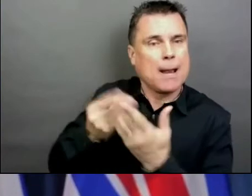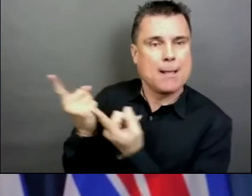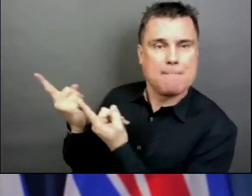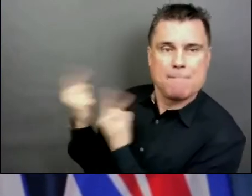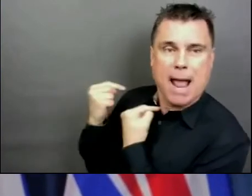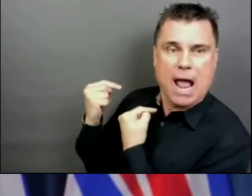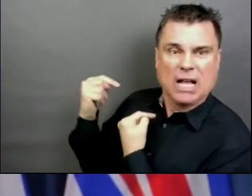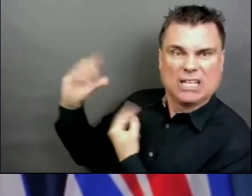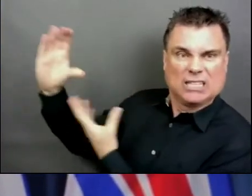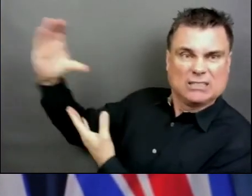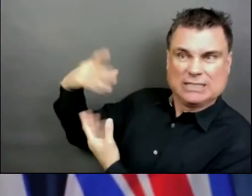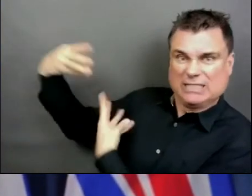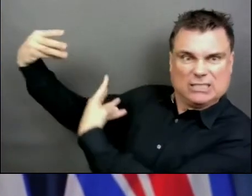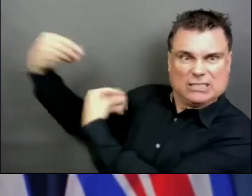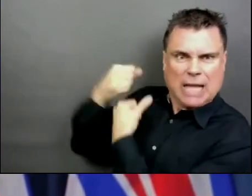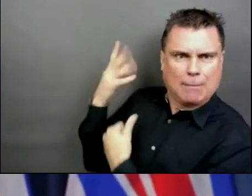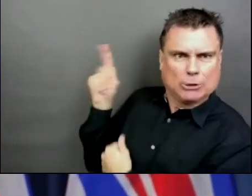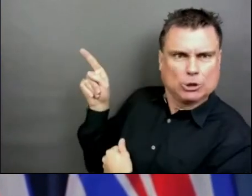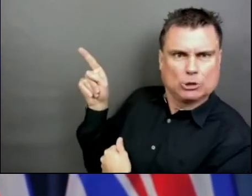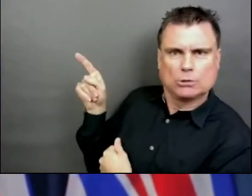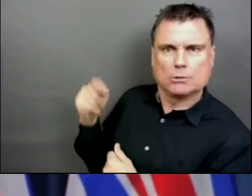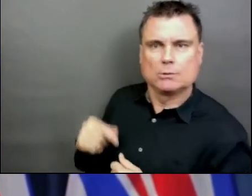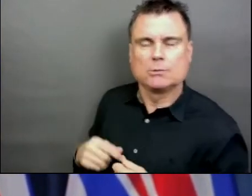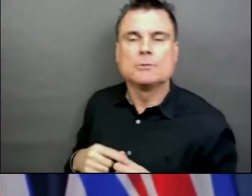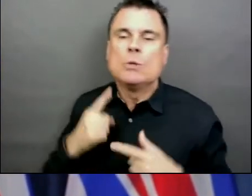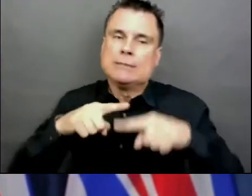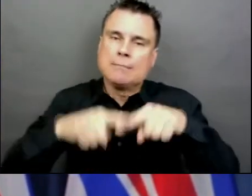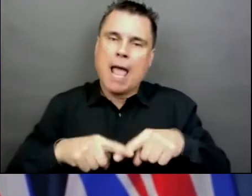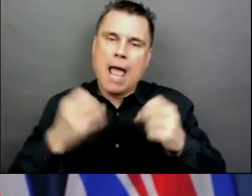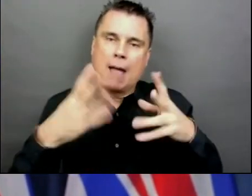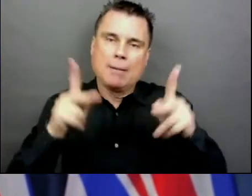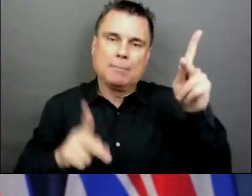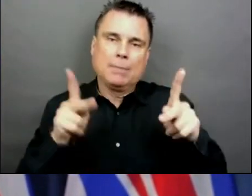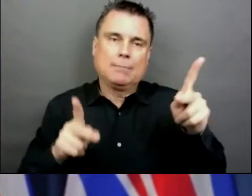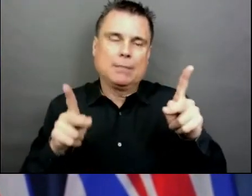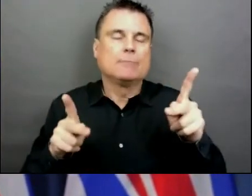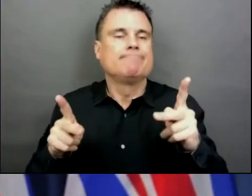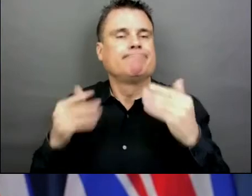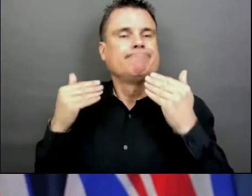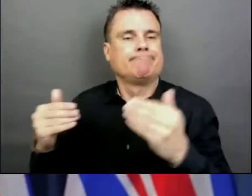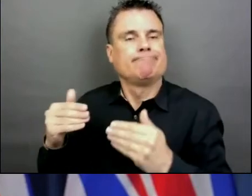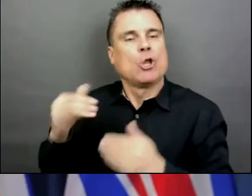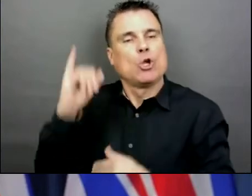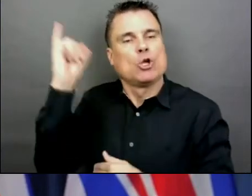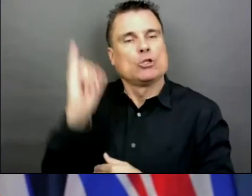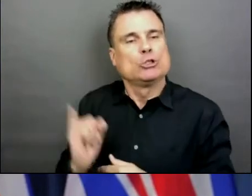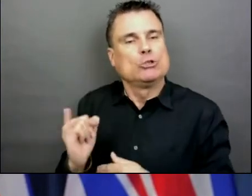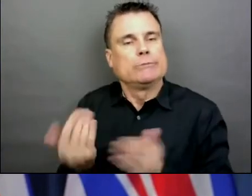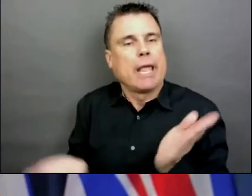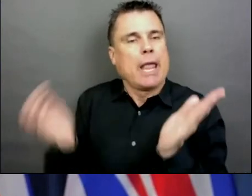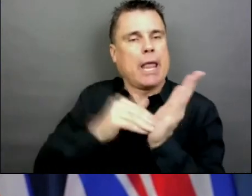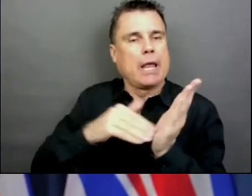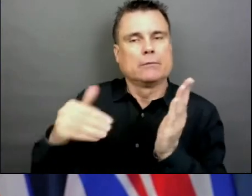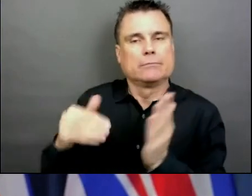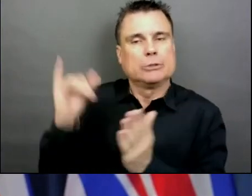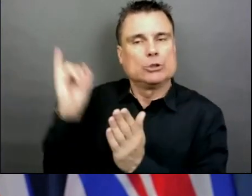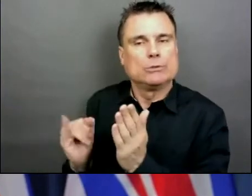number of people renewing their insurance, but we're expecting on average about 20%